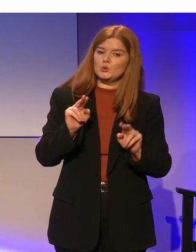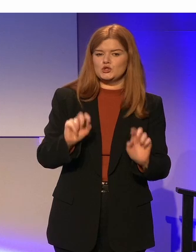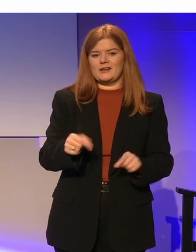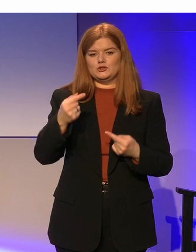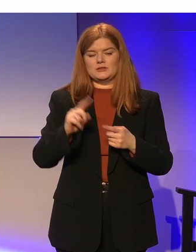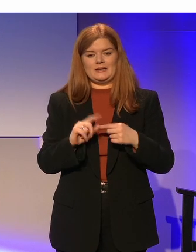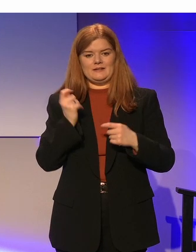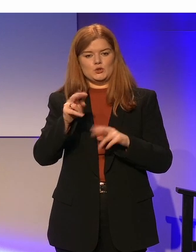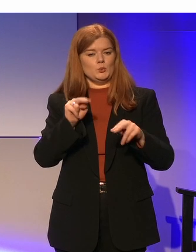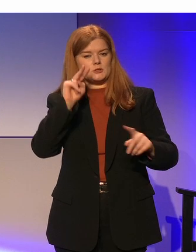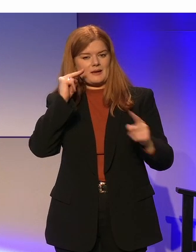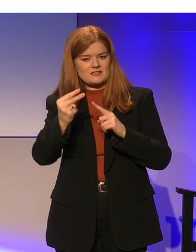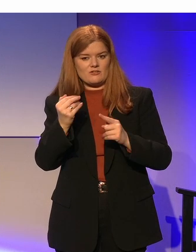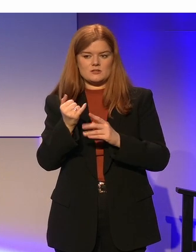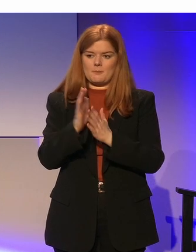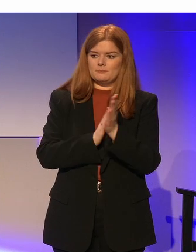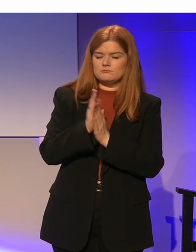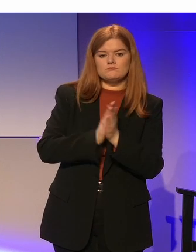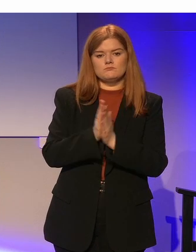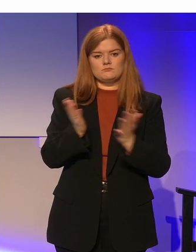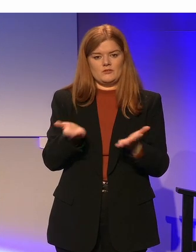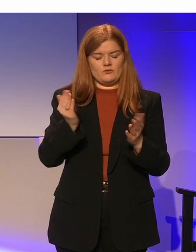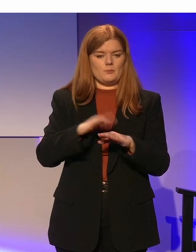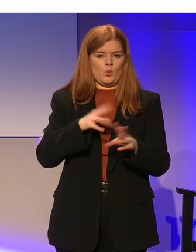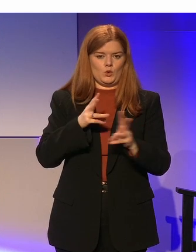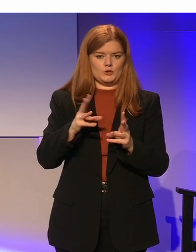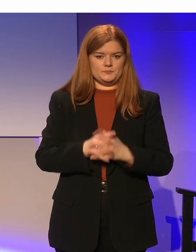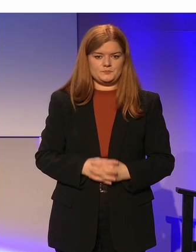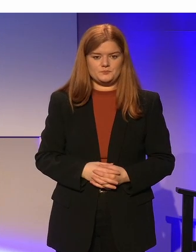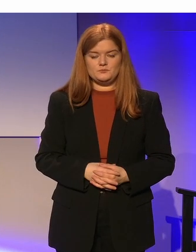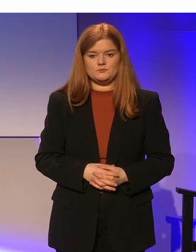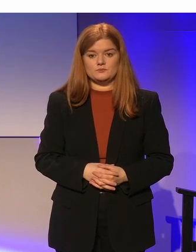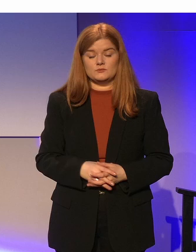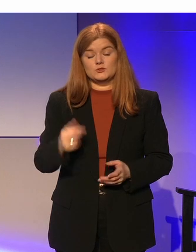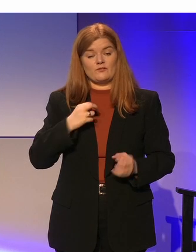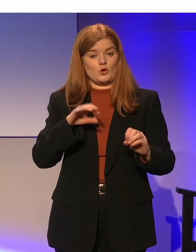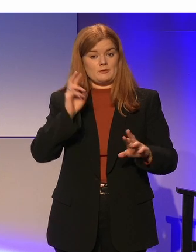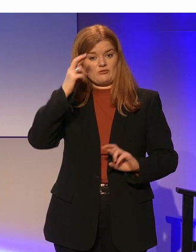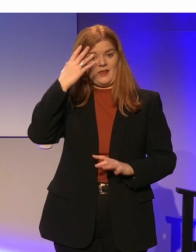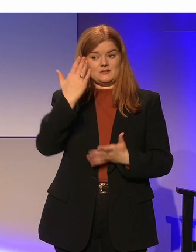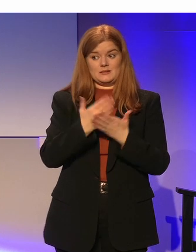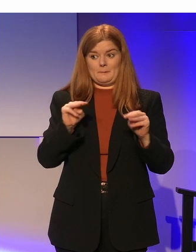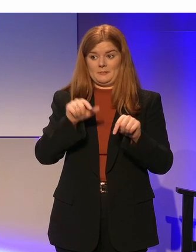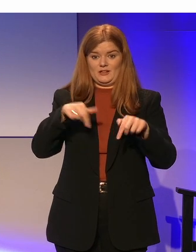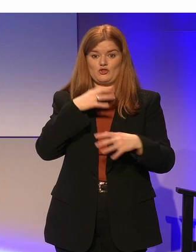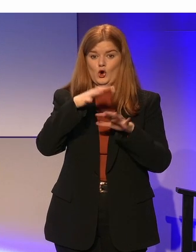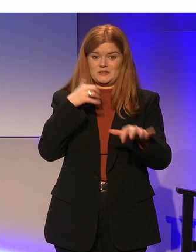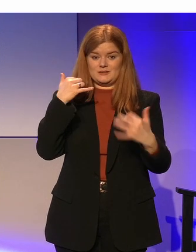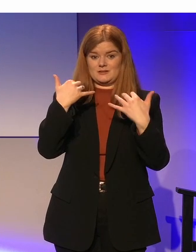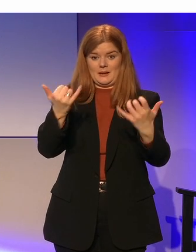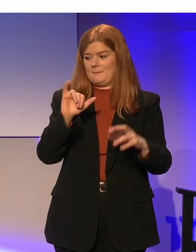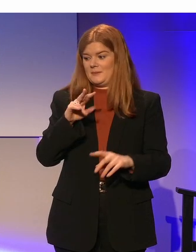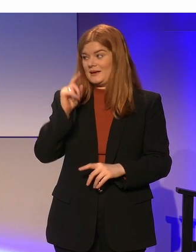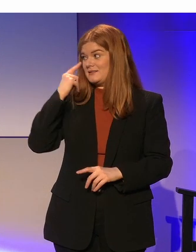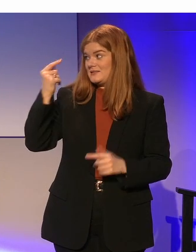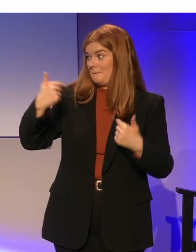new insights and some stimulation for further work. Now, I realise that some people in the audience may not be